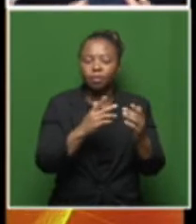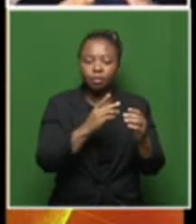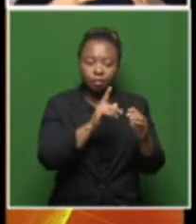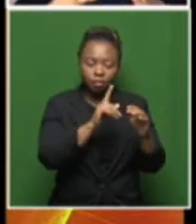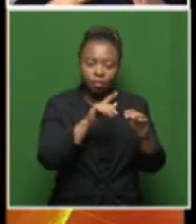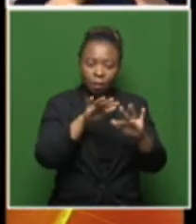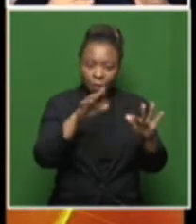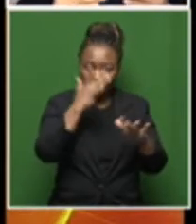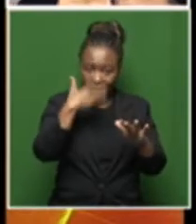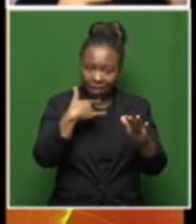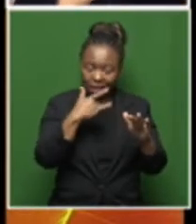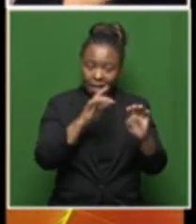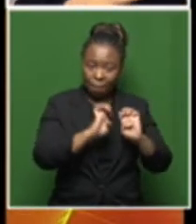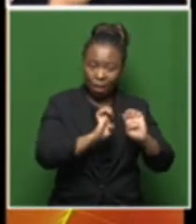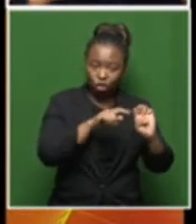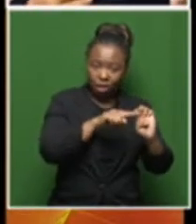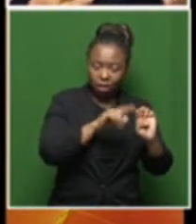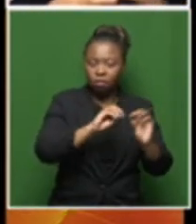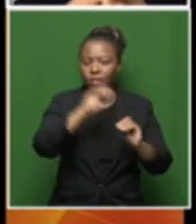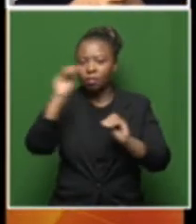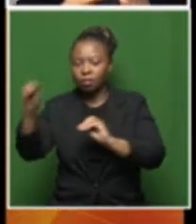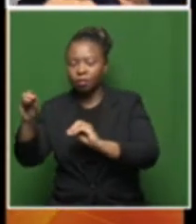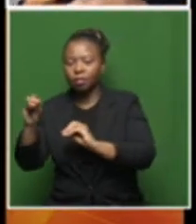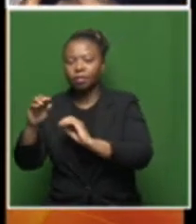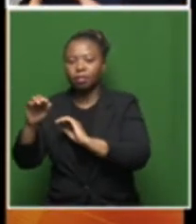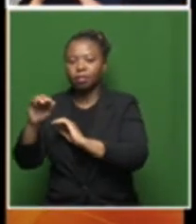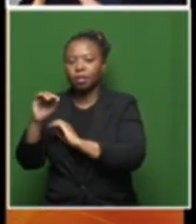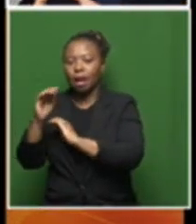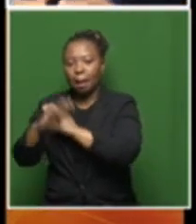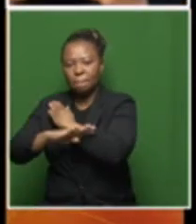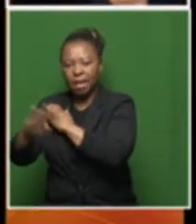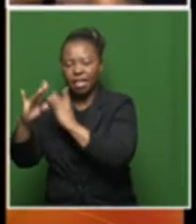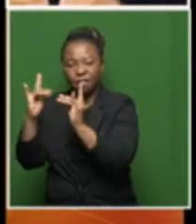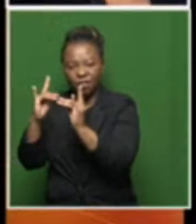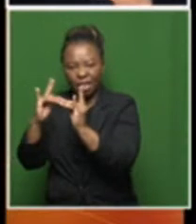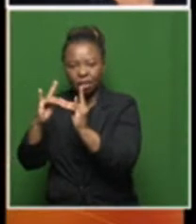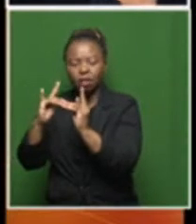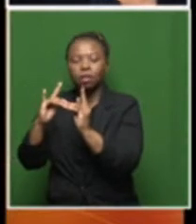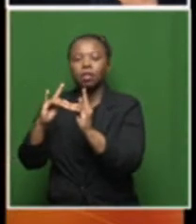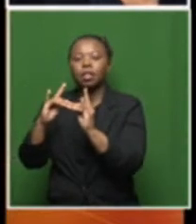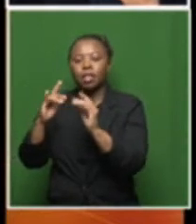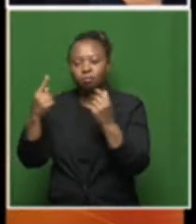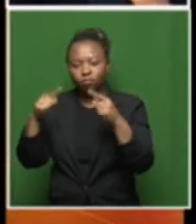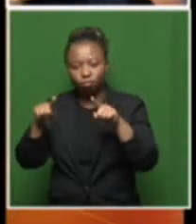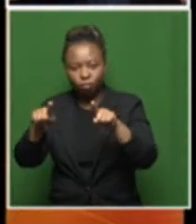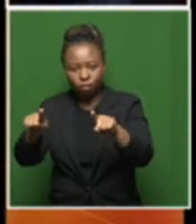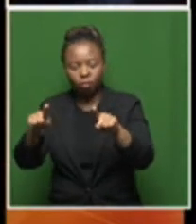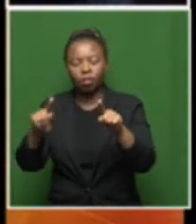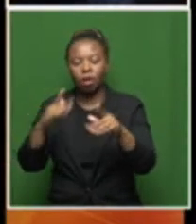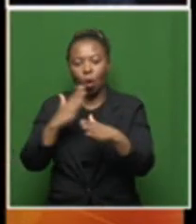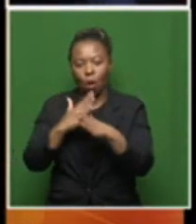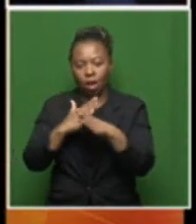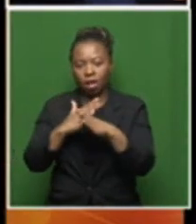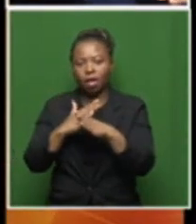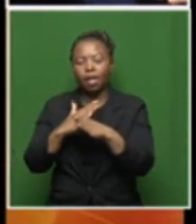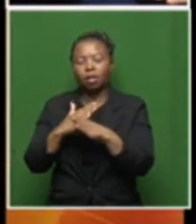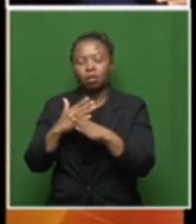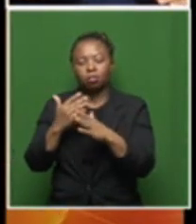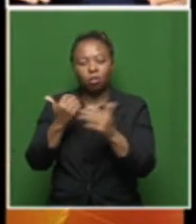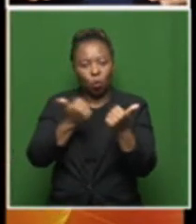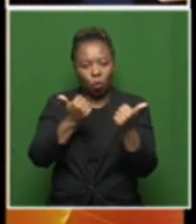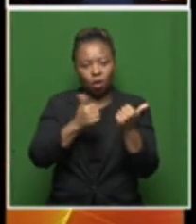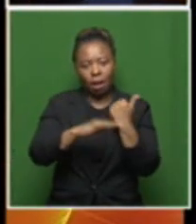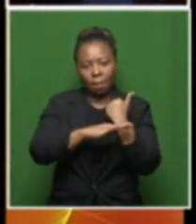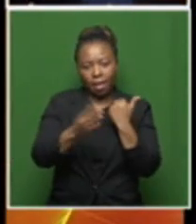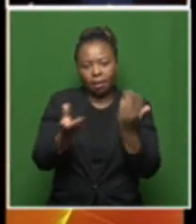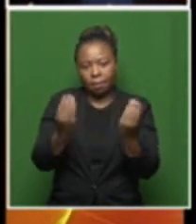into emergency centers, into acute and critical care beds, into field hospital beds, and then streamlined discharges. The basic premise of